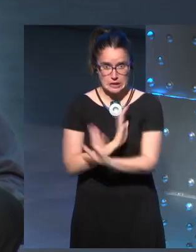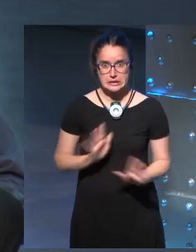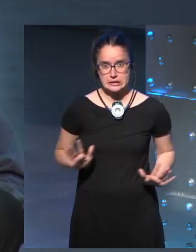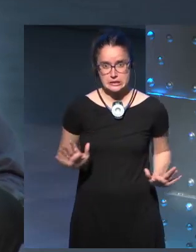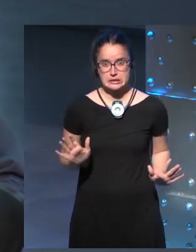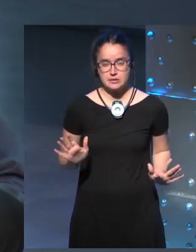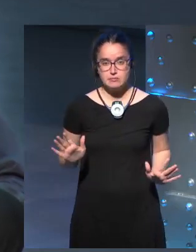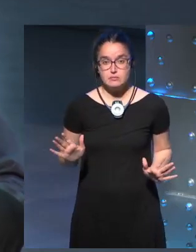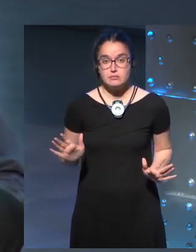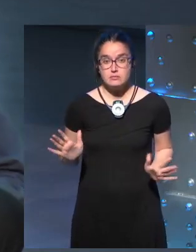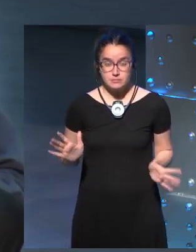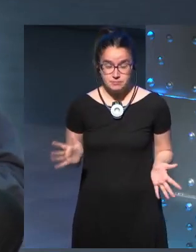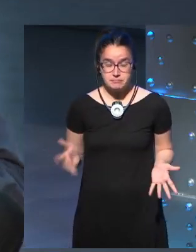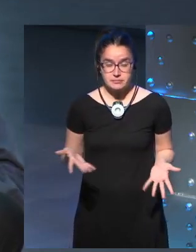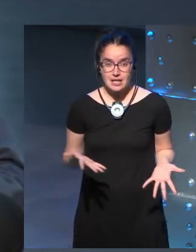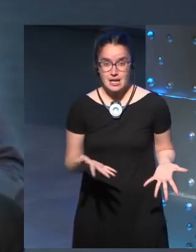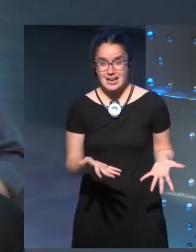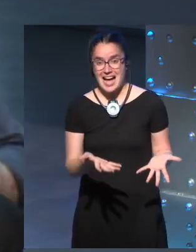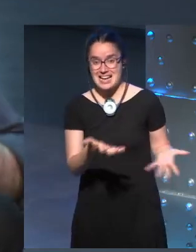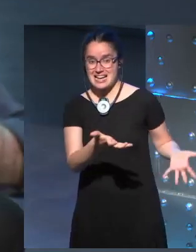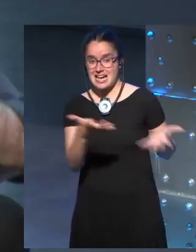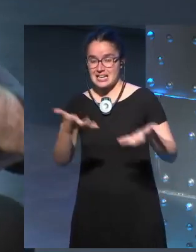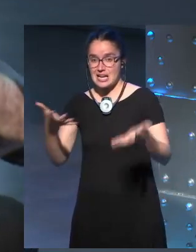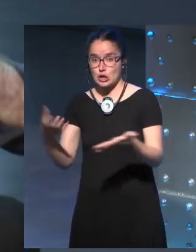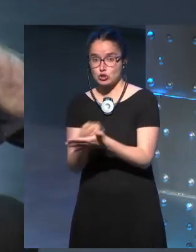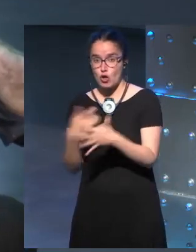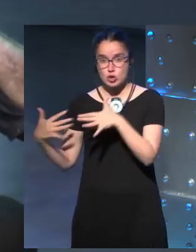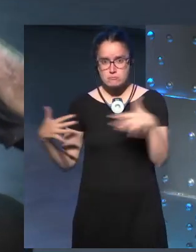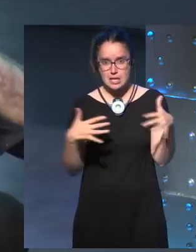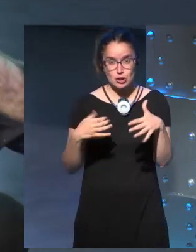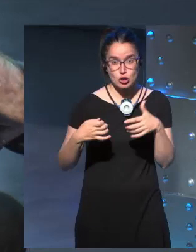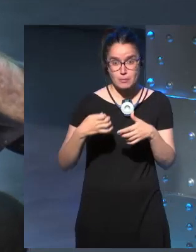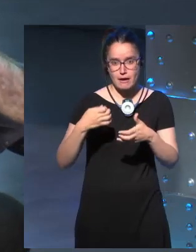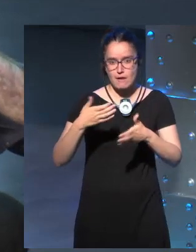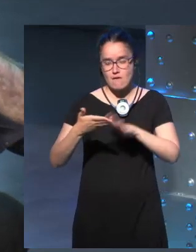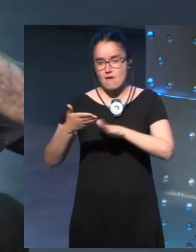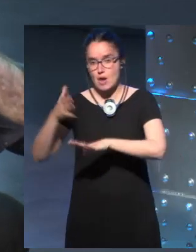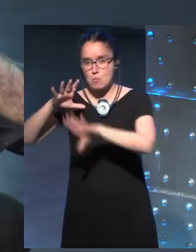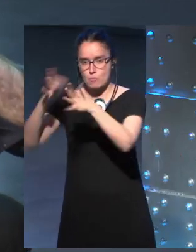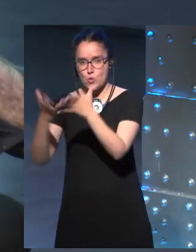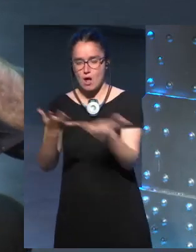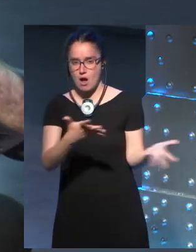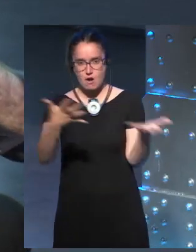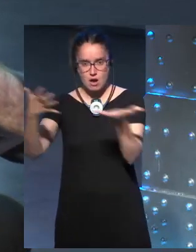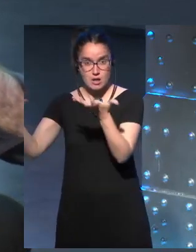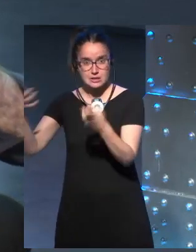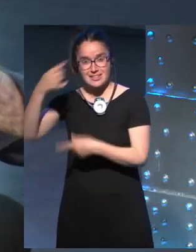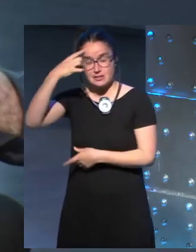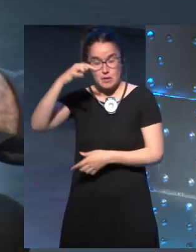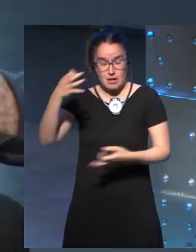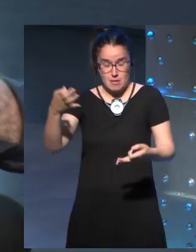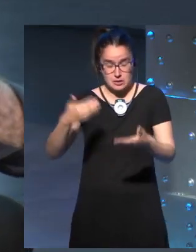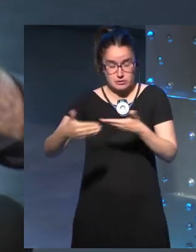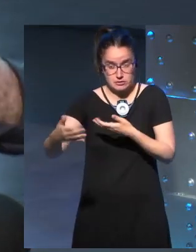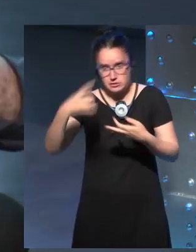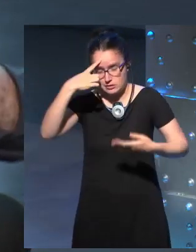and they've won every qualifying game, and you know what's going to happen. We